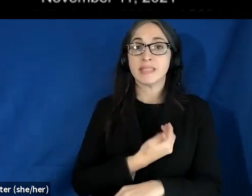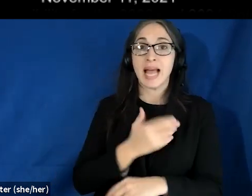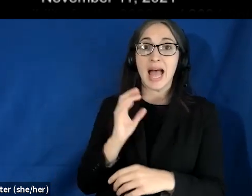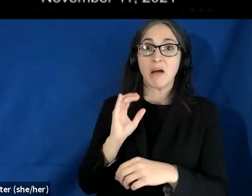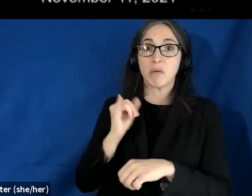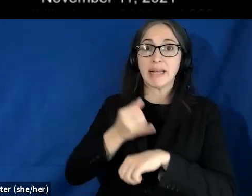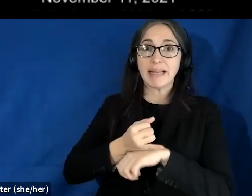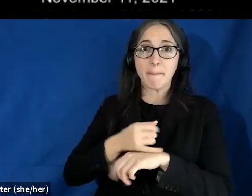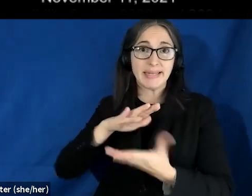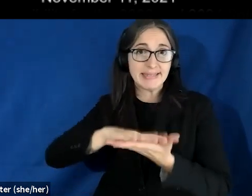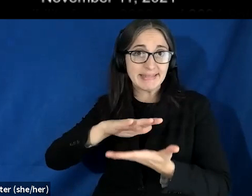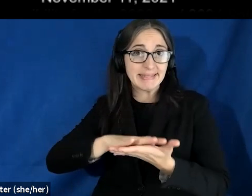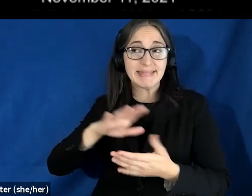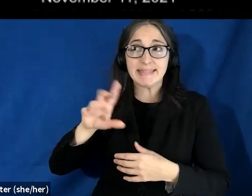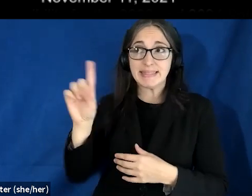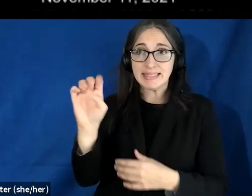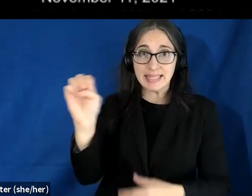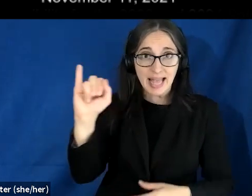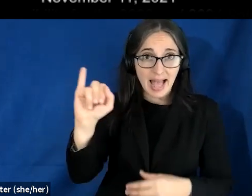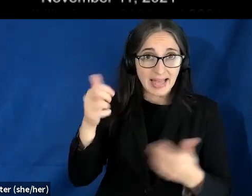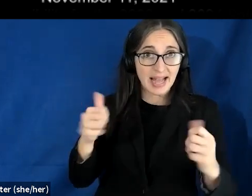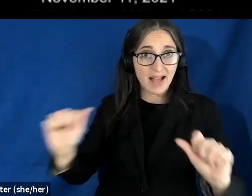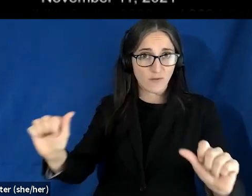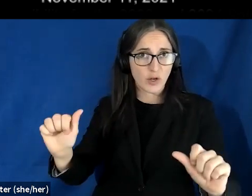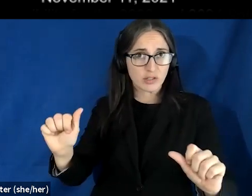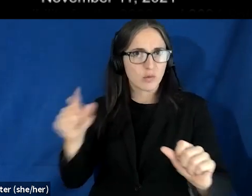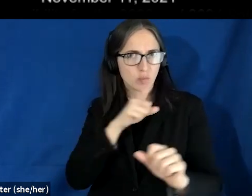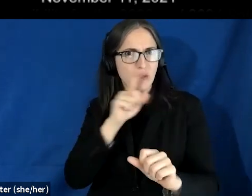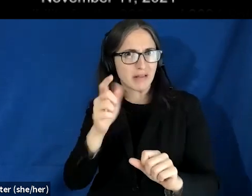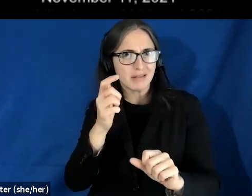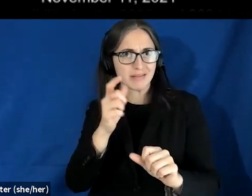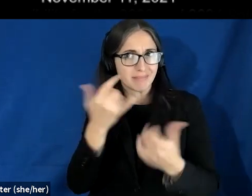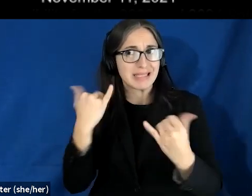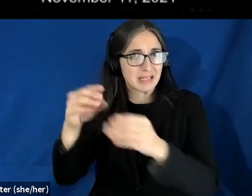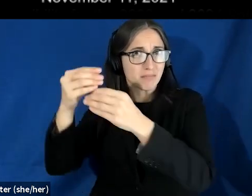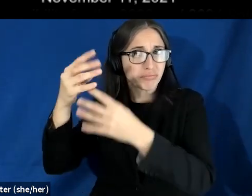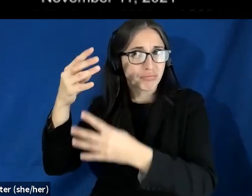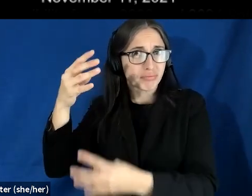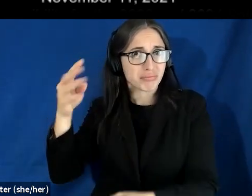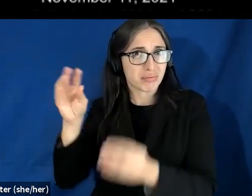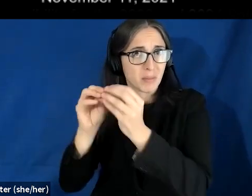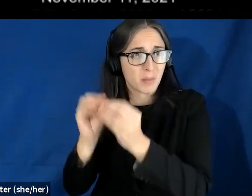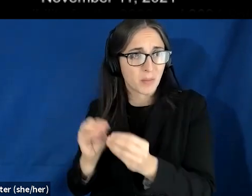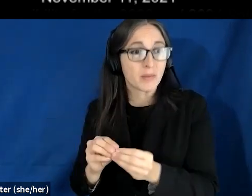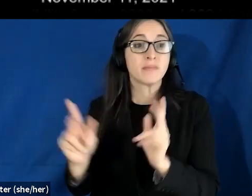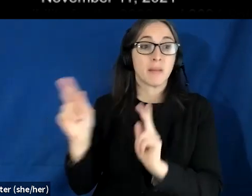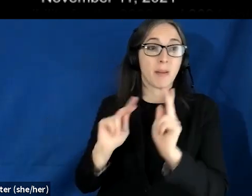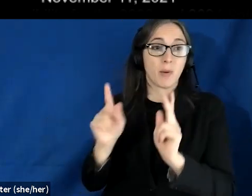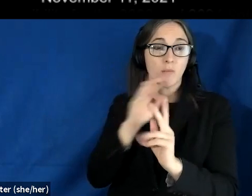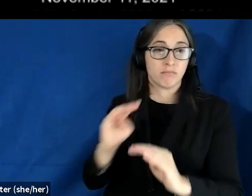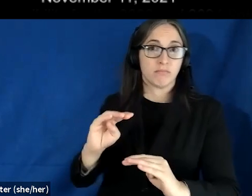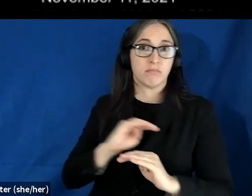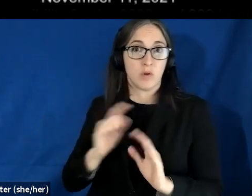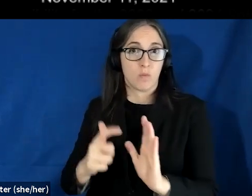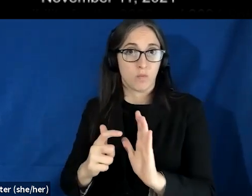campuses, which are growing by the day. Anyone who meets the requirements of whatever you're offering, with or without accommodations, is